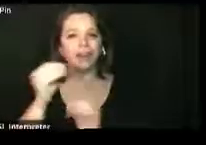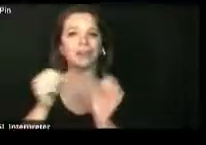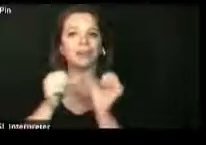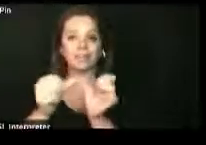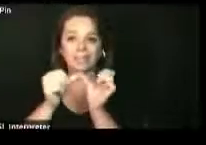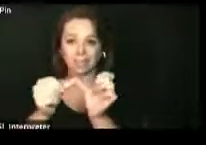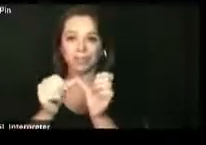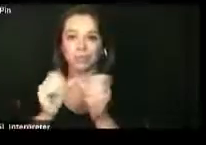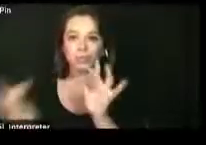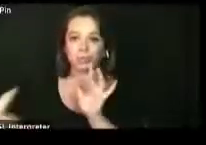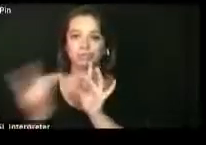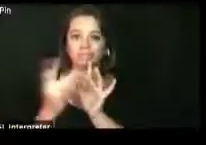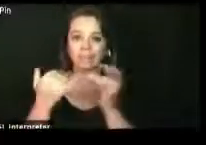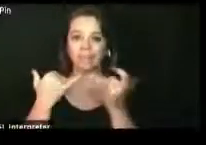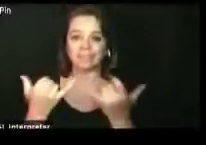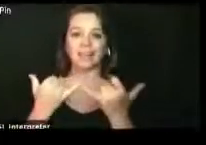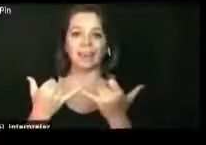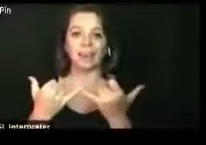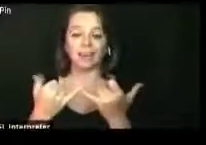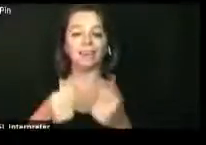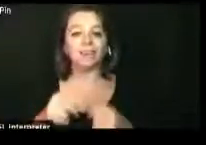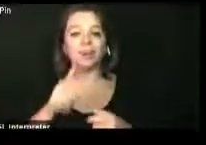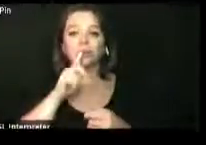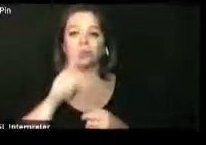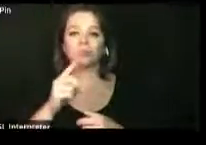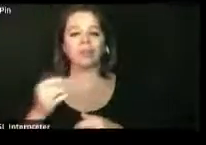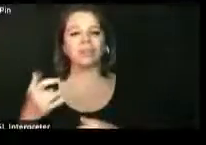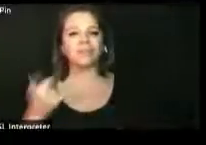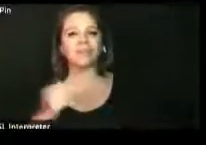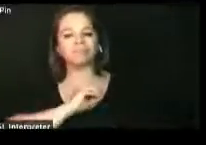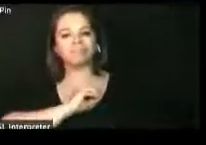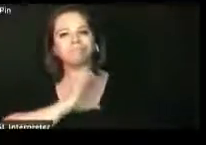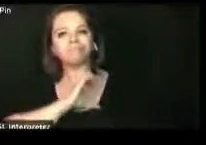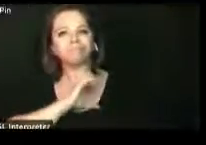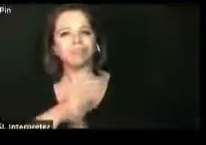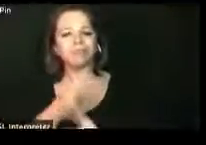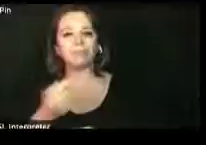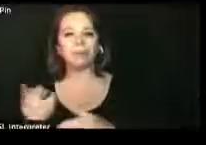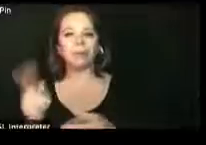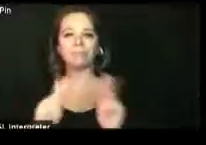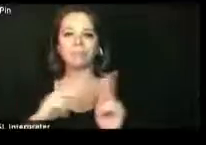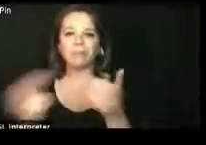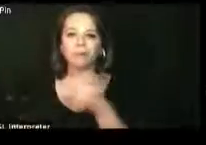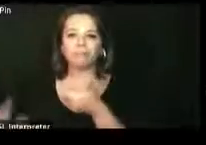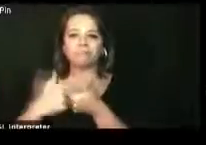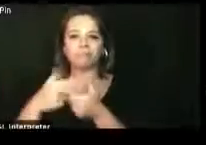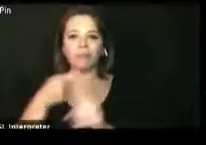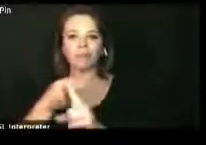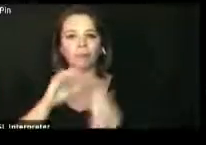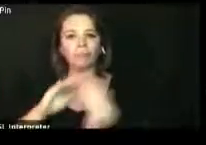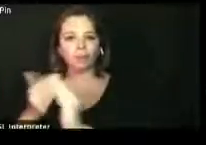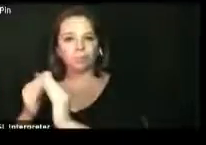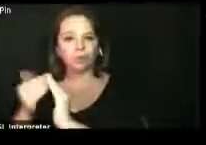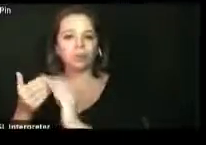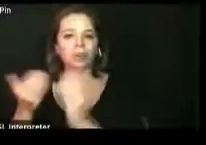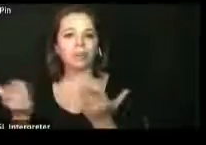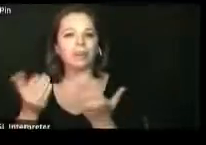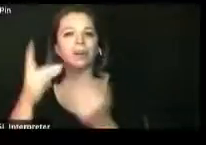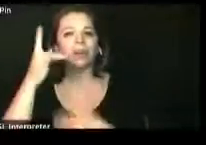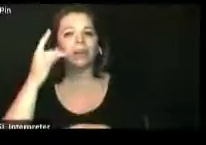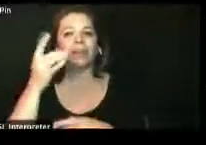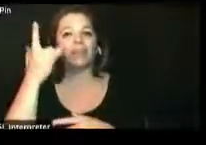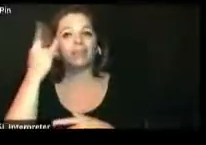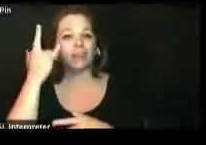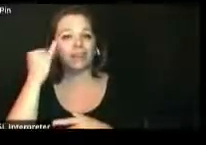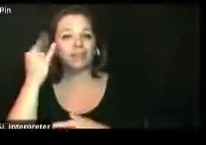So I am encouraged by the participation we're getting from our community members from the community of the California Citizens